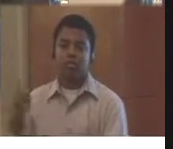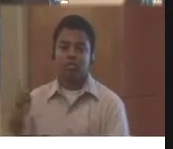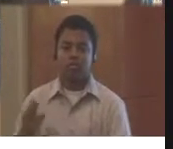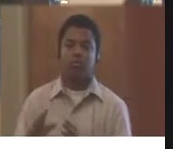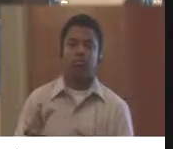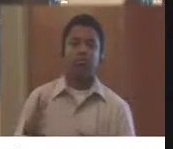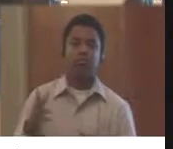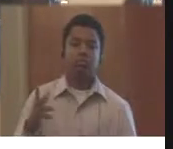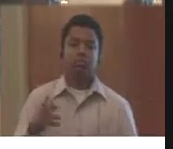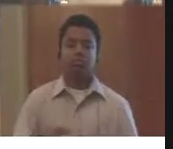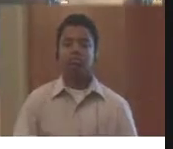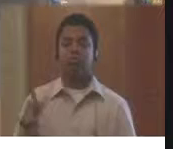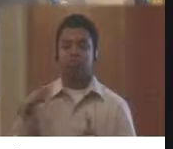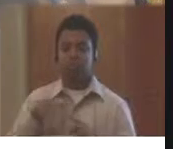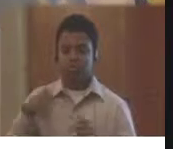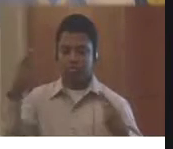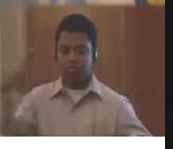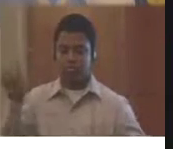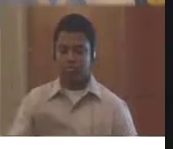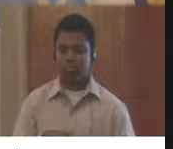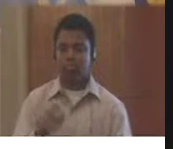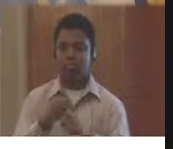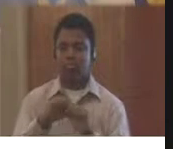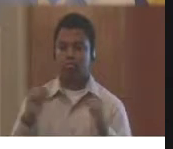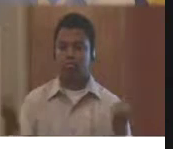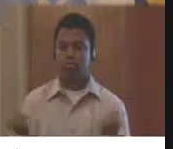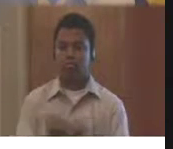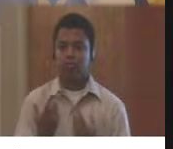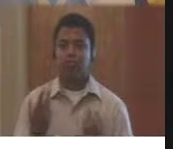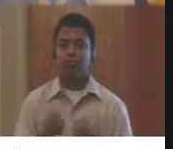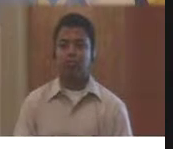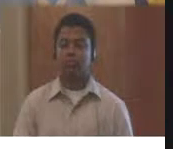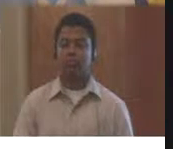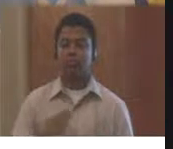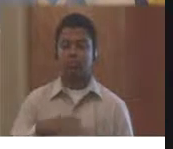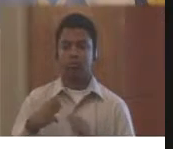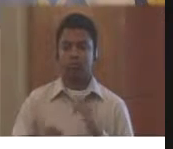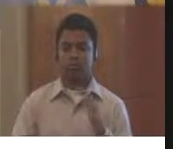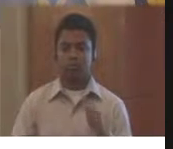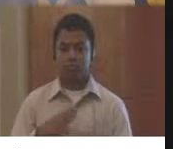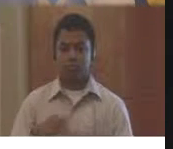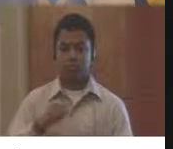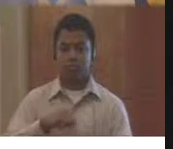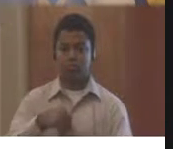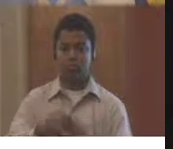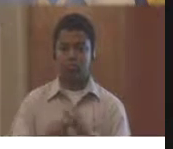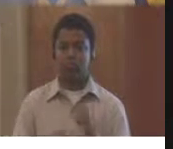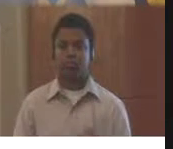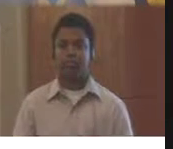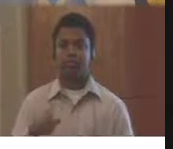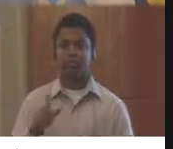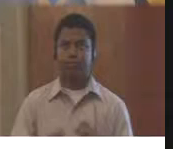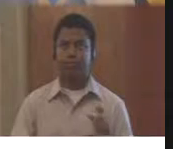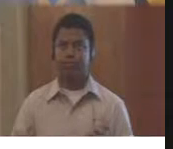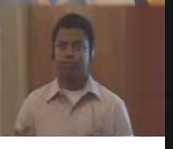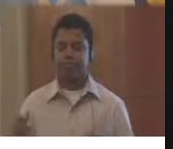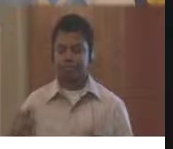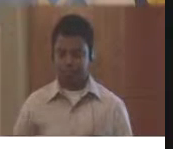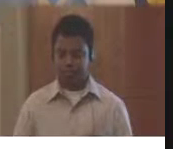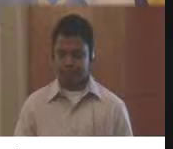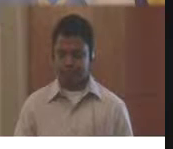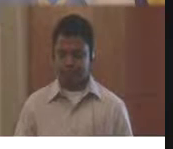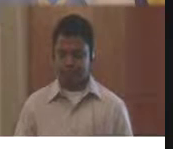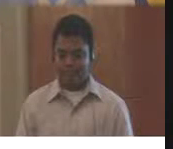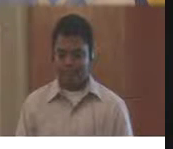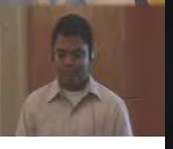harder, and therefore we need policies for local social inclusion. increasingly mankind is going to live